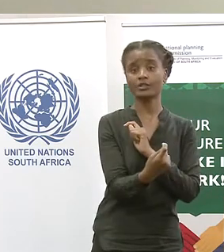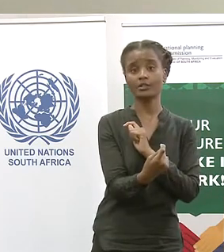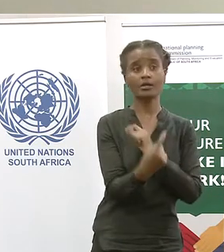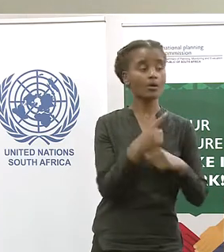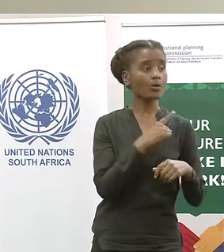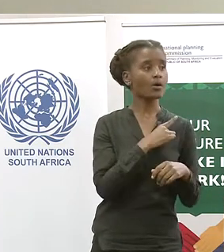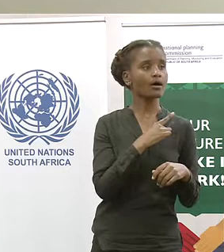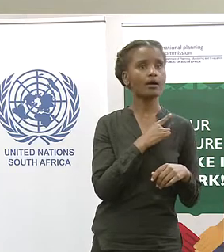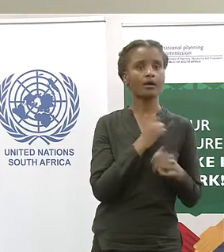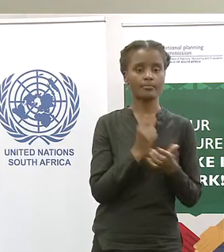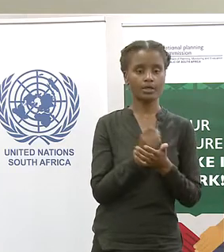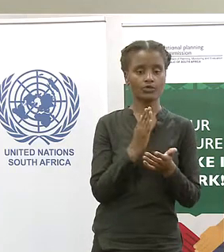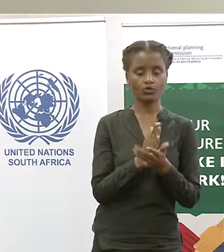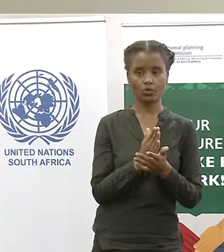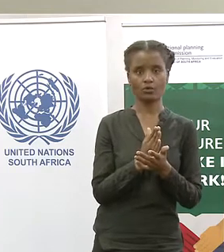from